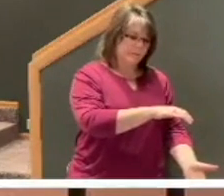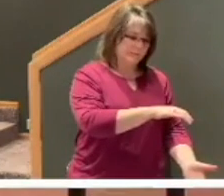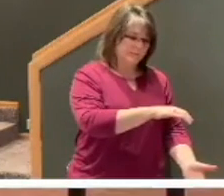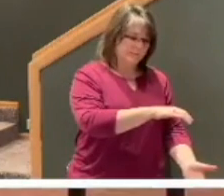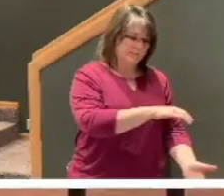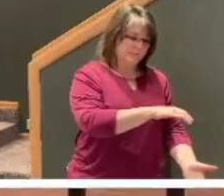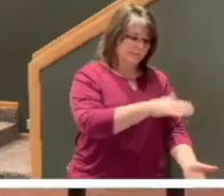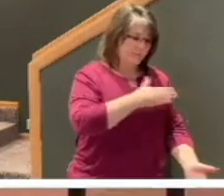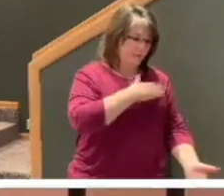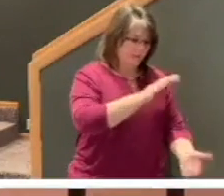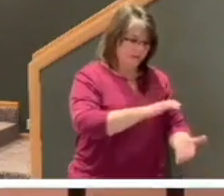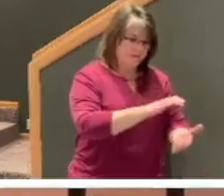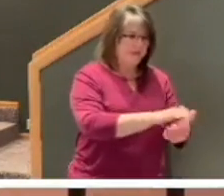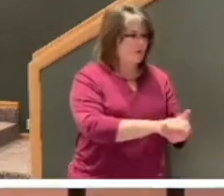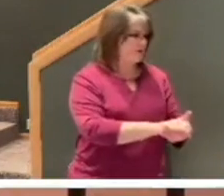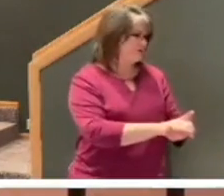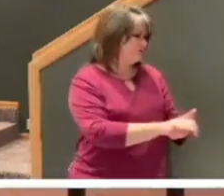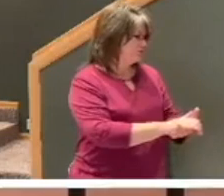my marriage.